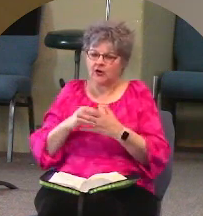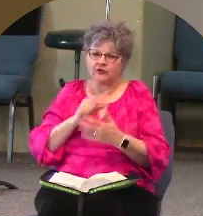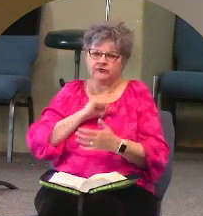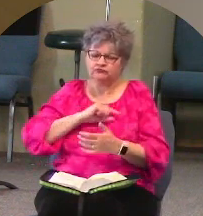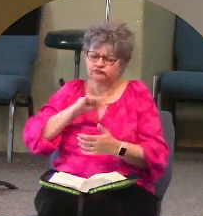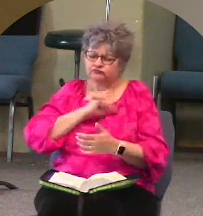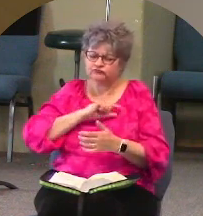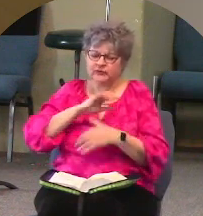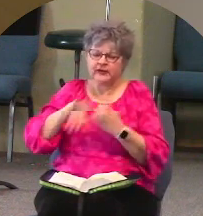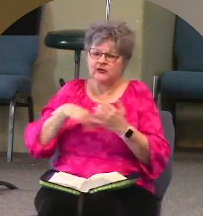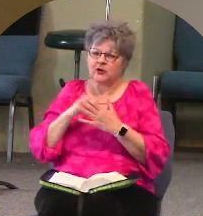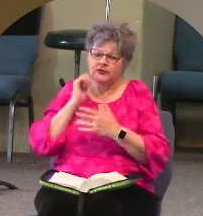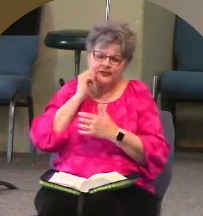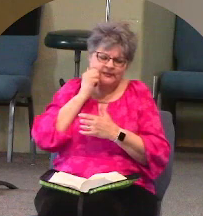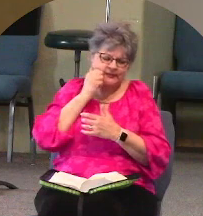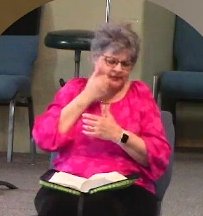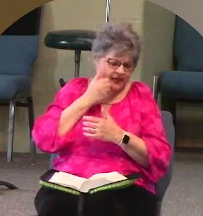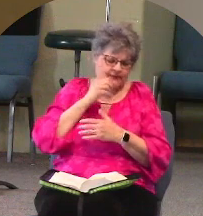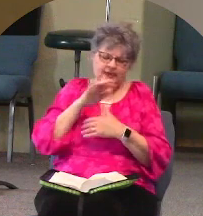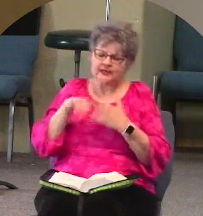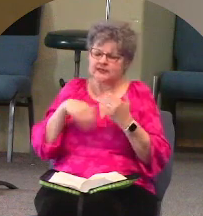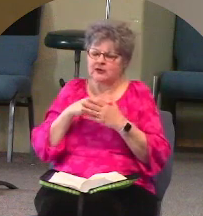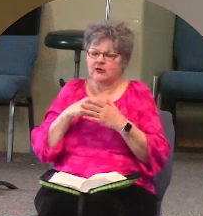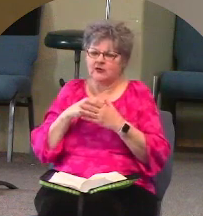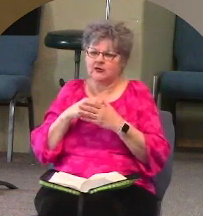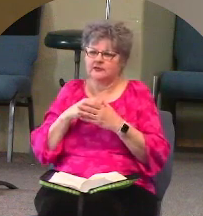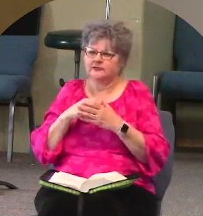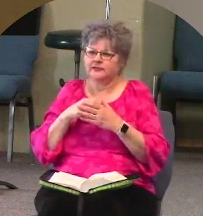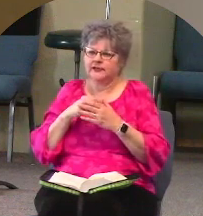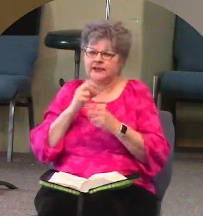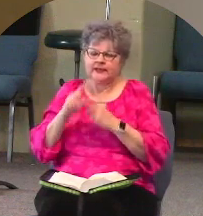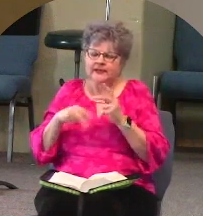that's all taken care of in me. And he says, so here, do this.